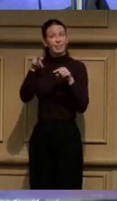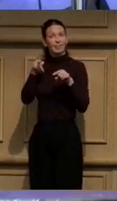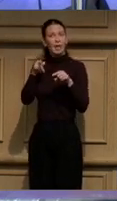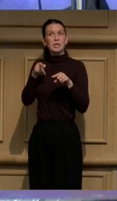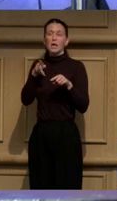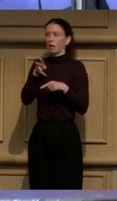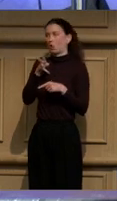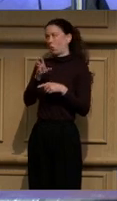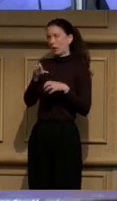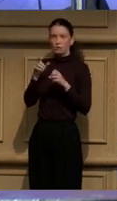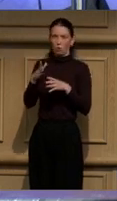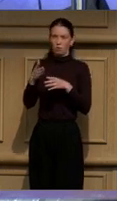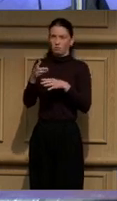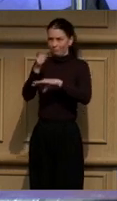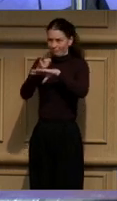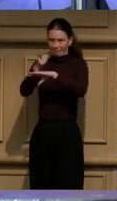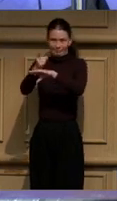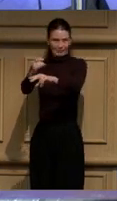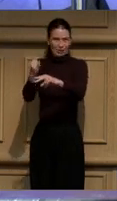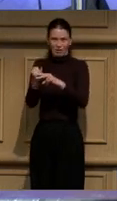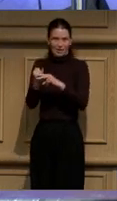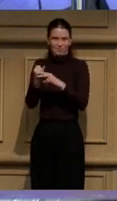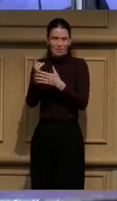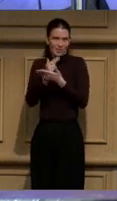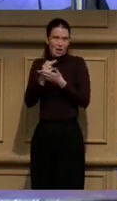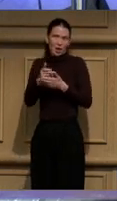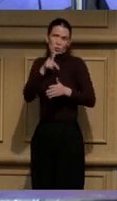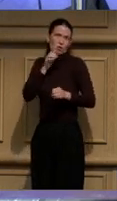that is going to be discussed today by these fantastic artists.